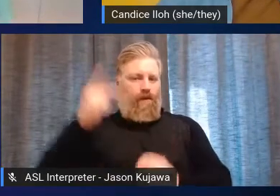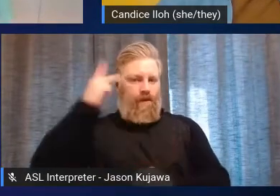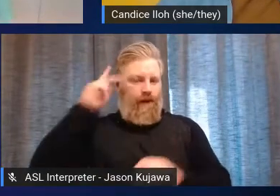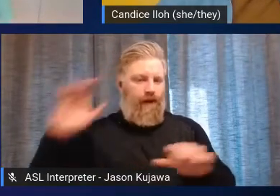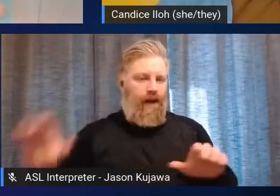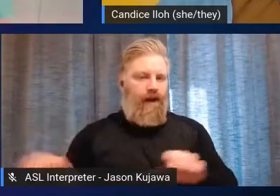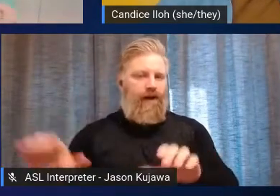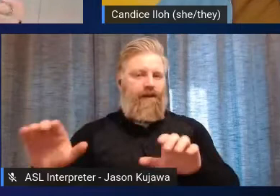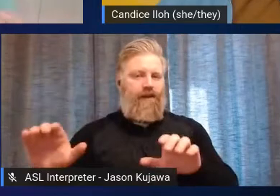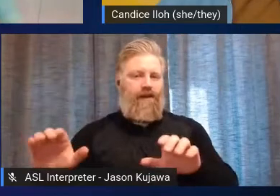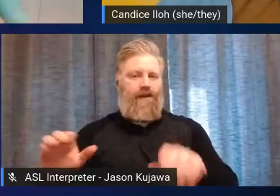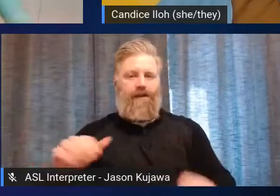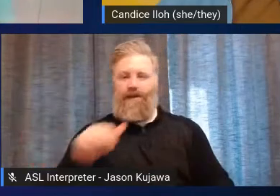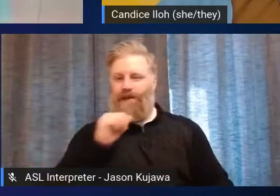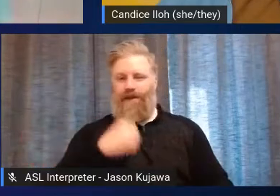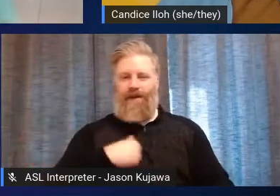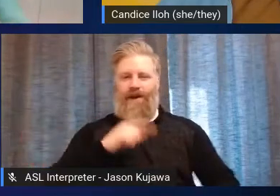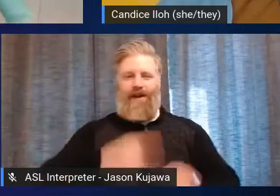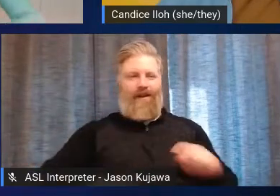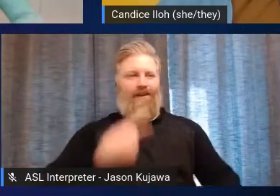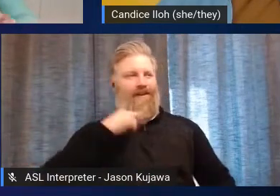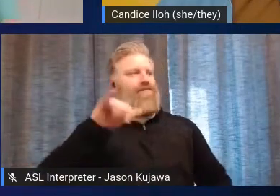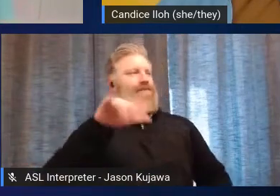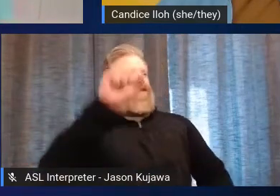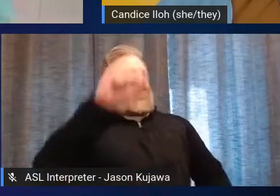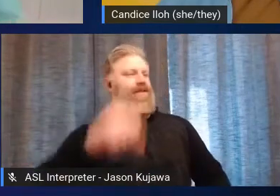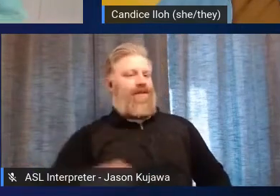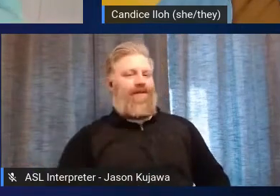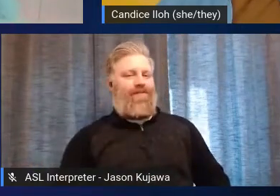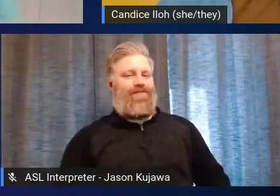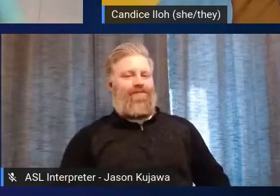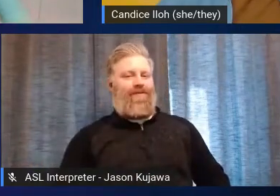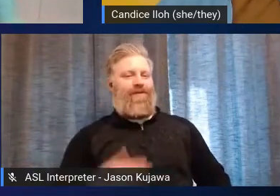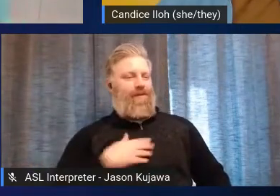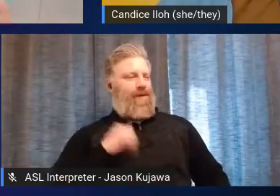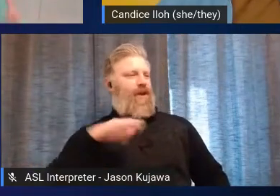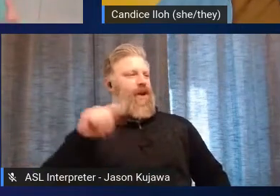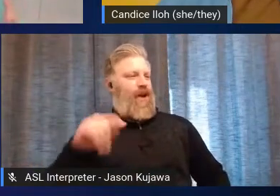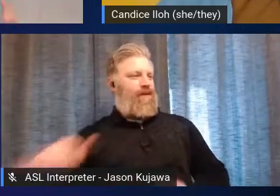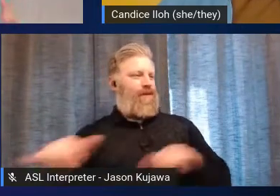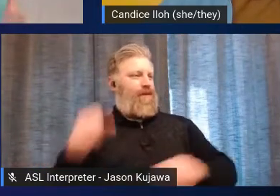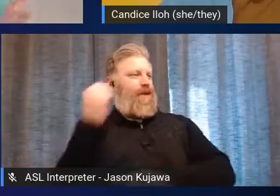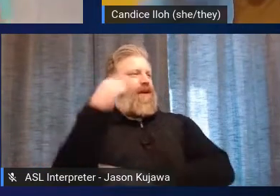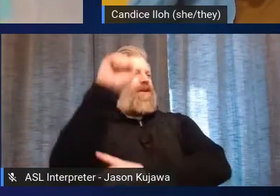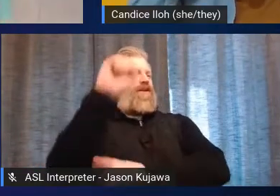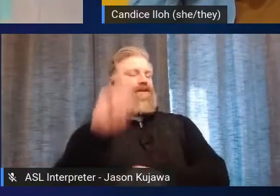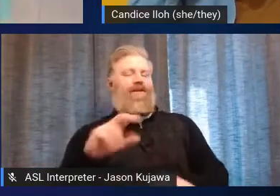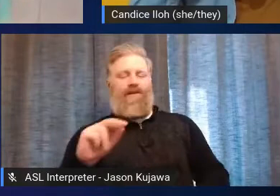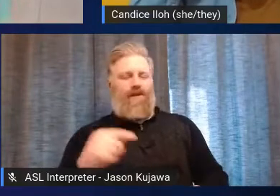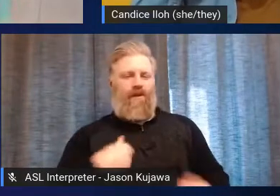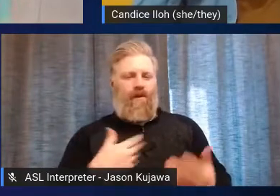feel like I can claim like, yes, my art is activism, because I don't want to